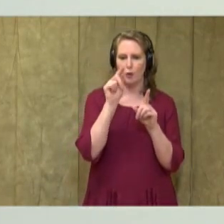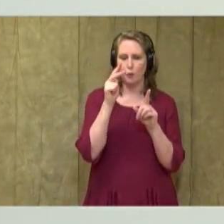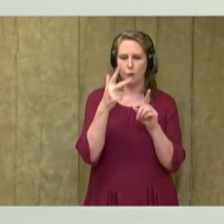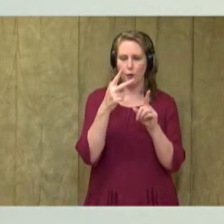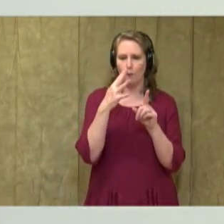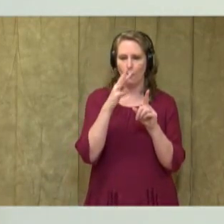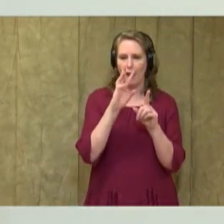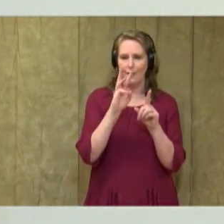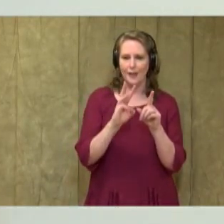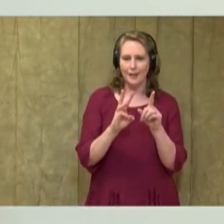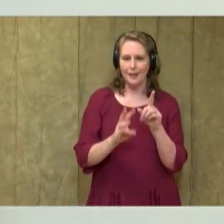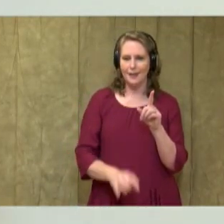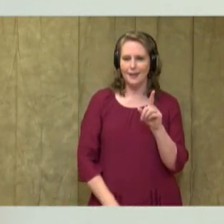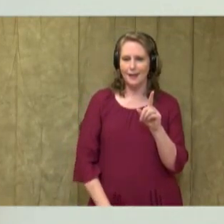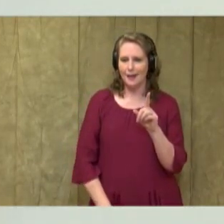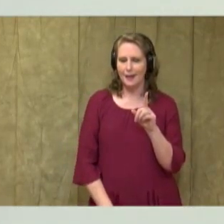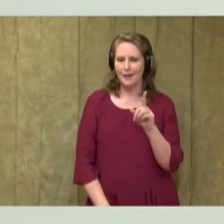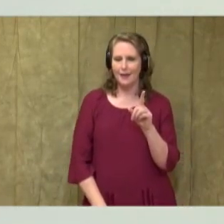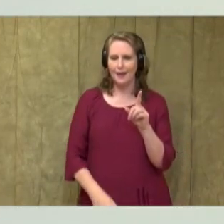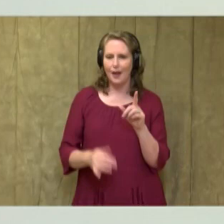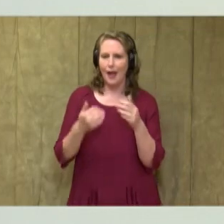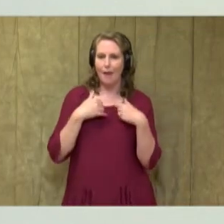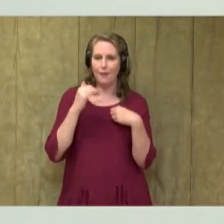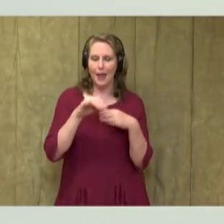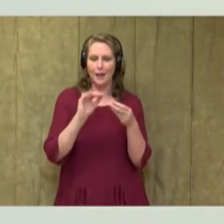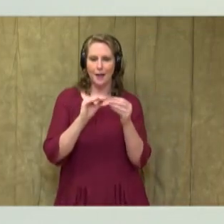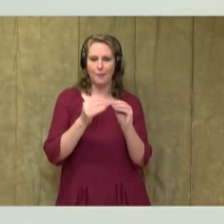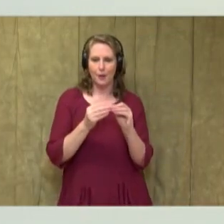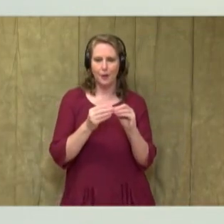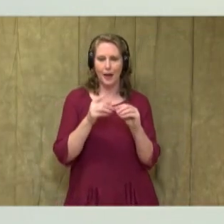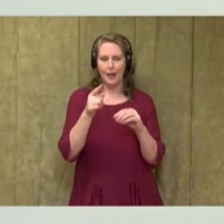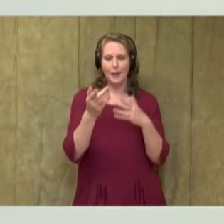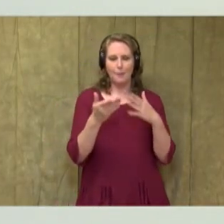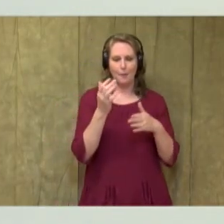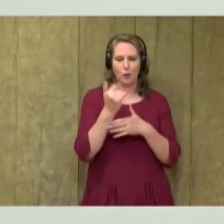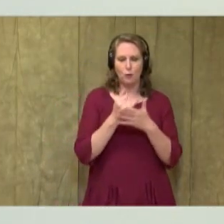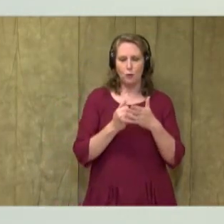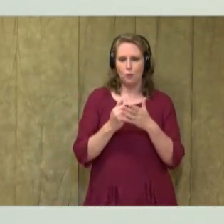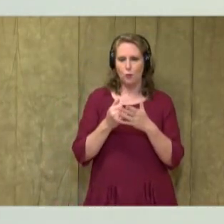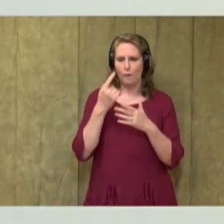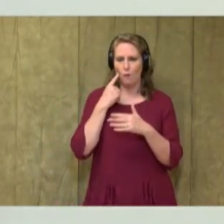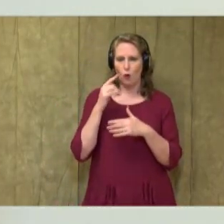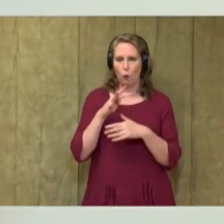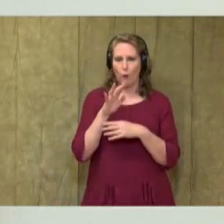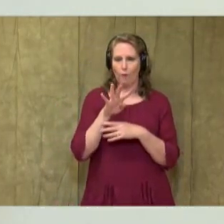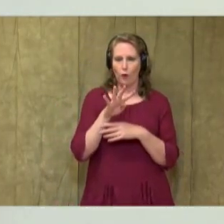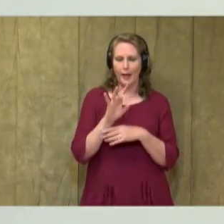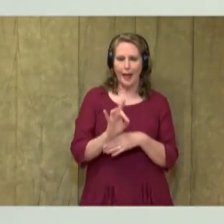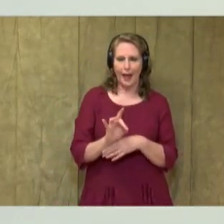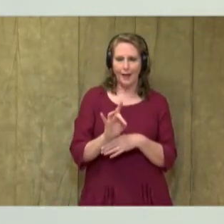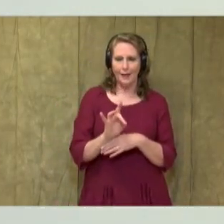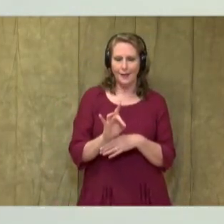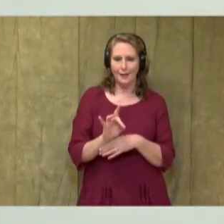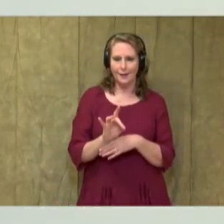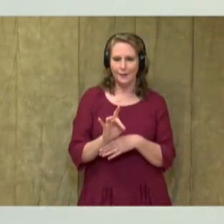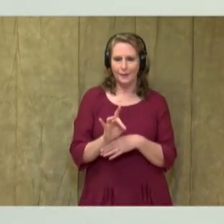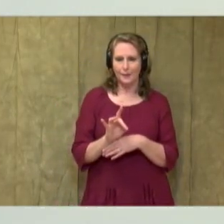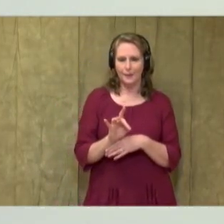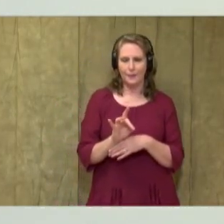4, 5, 6. All right, so we have that number, and then you might have drawn this on your